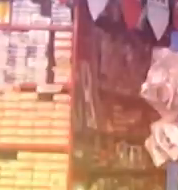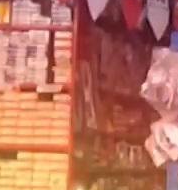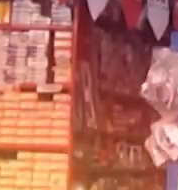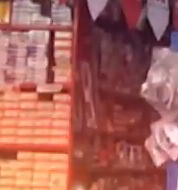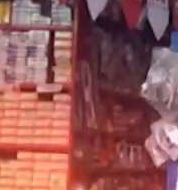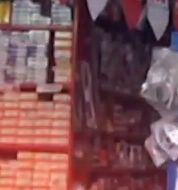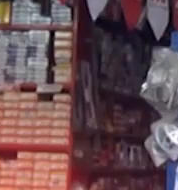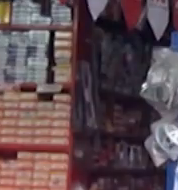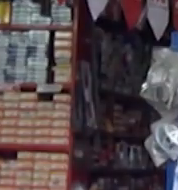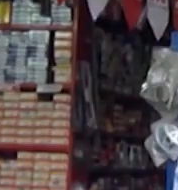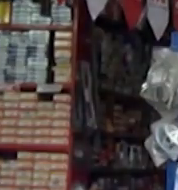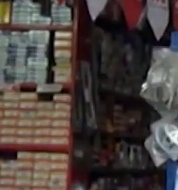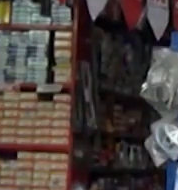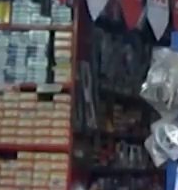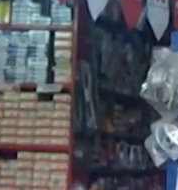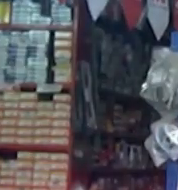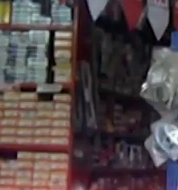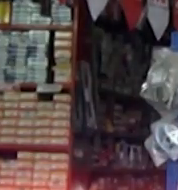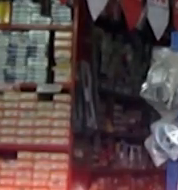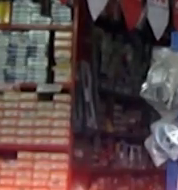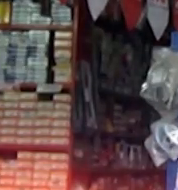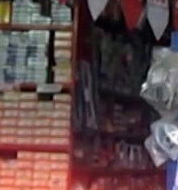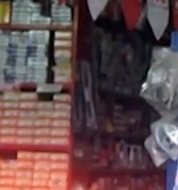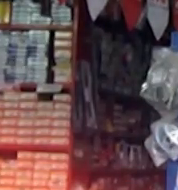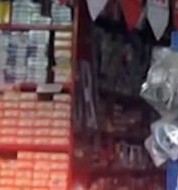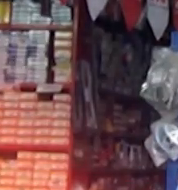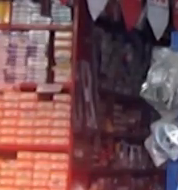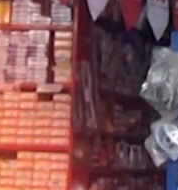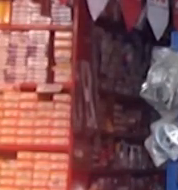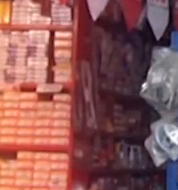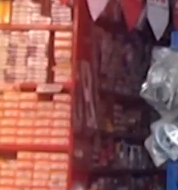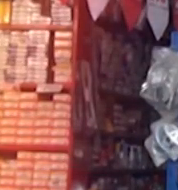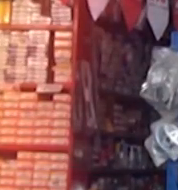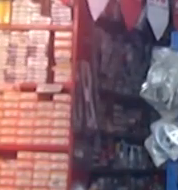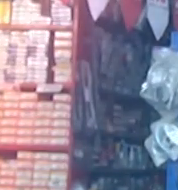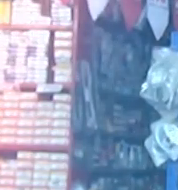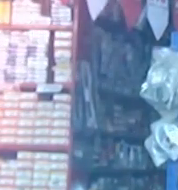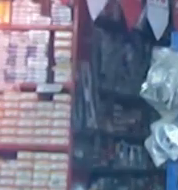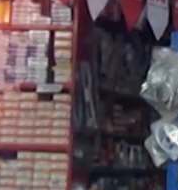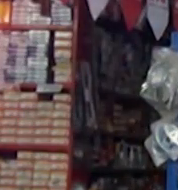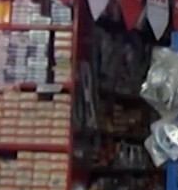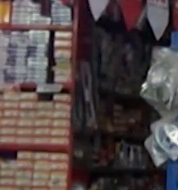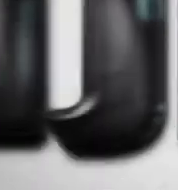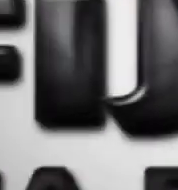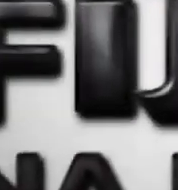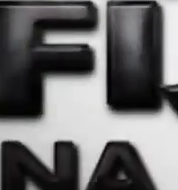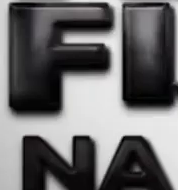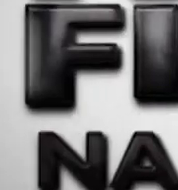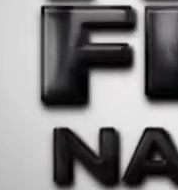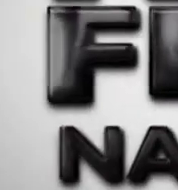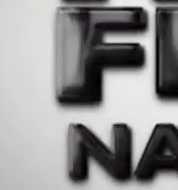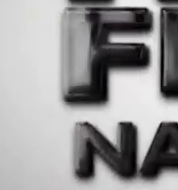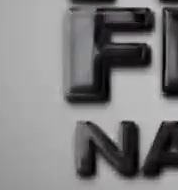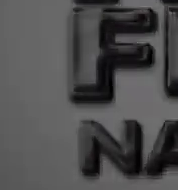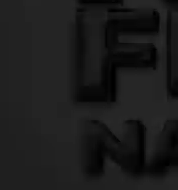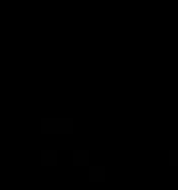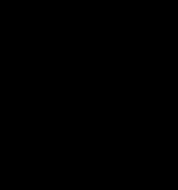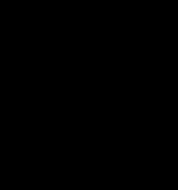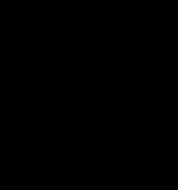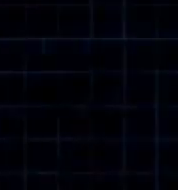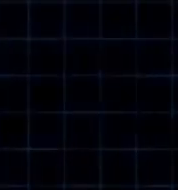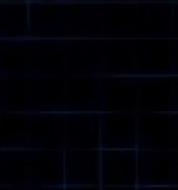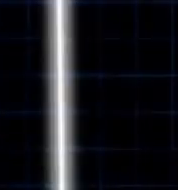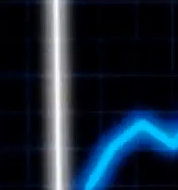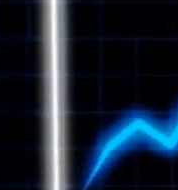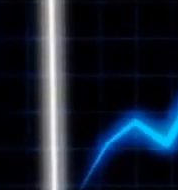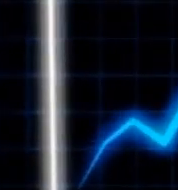Pula nadang ko aprosan ngarse, go Rakiraki. Do televizyon na barong na Radio Fiji 1 nandomo ibiti. Radio Fiji 1 nandomo